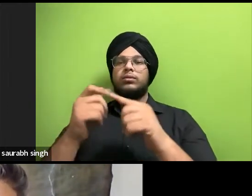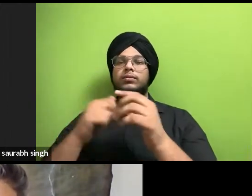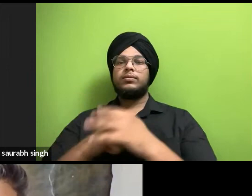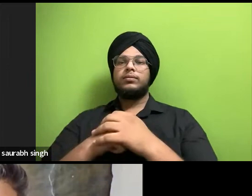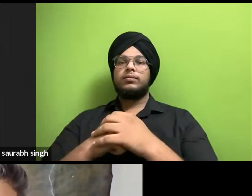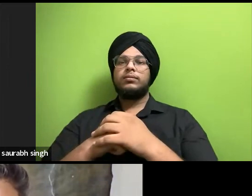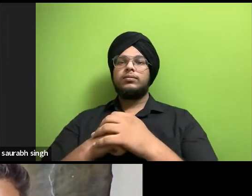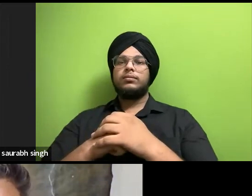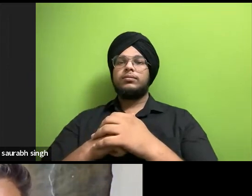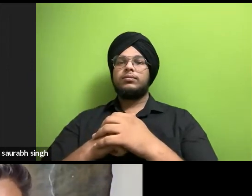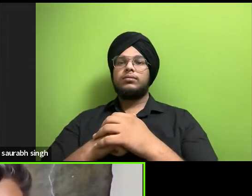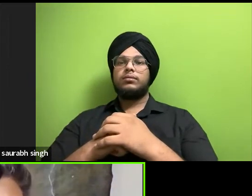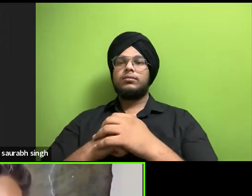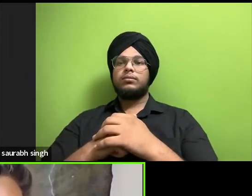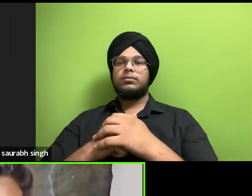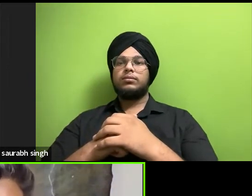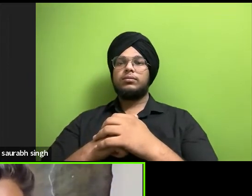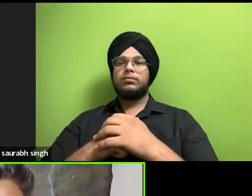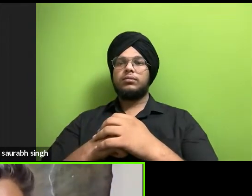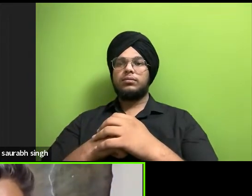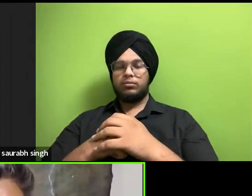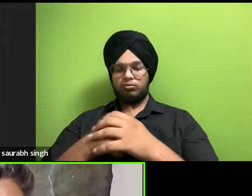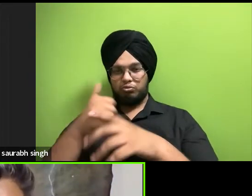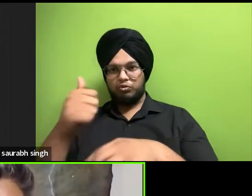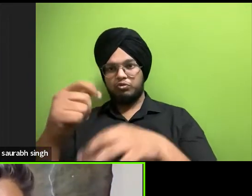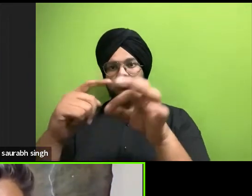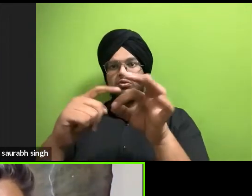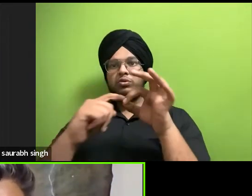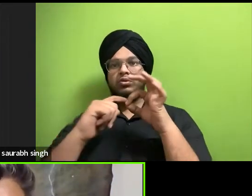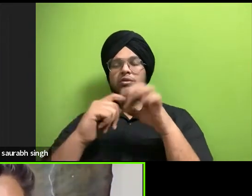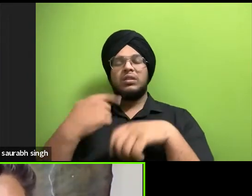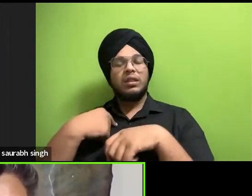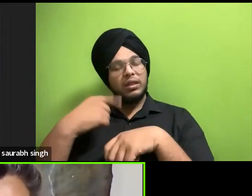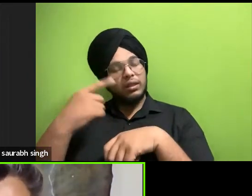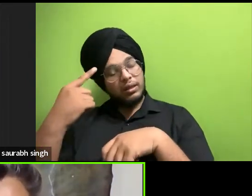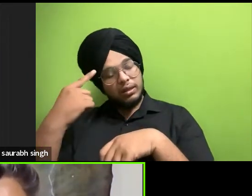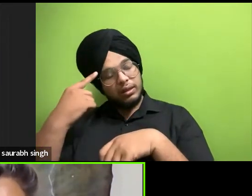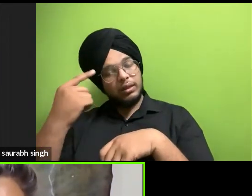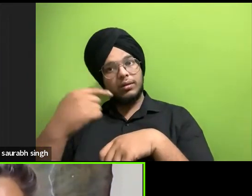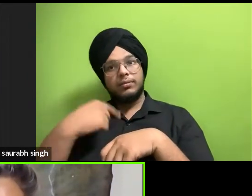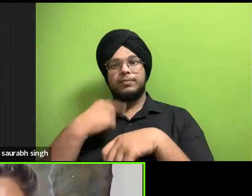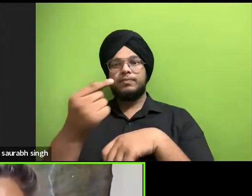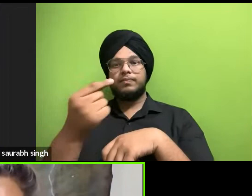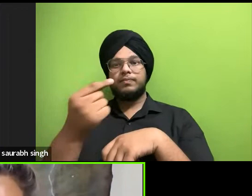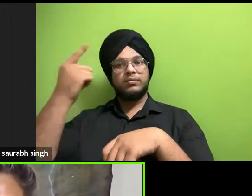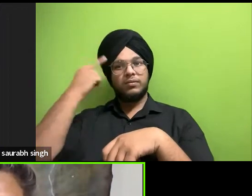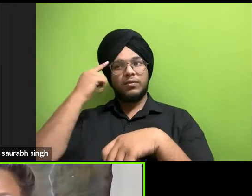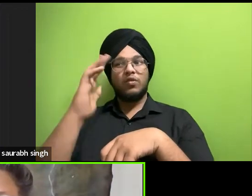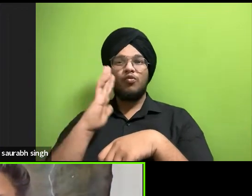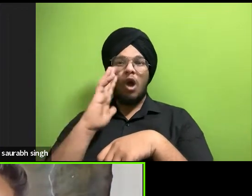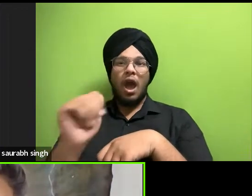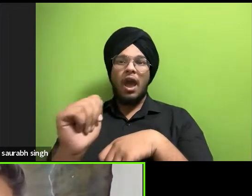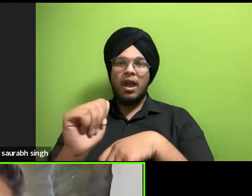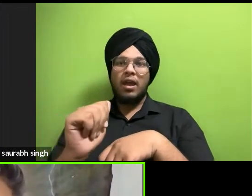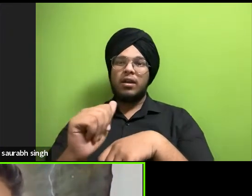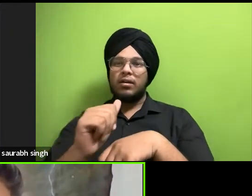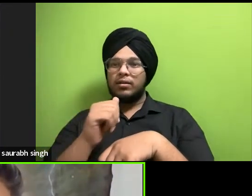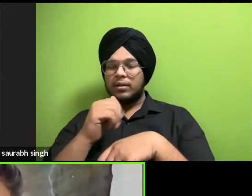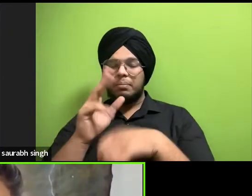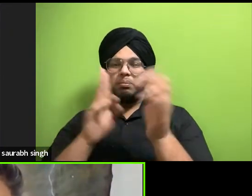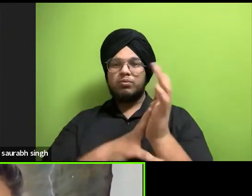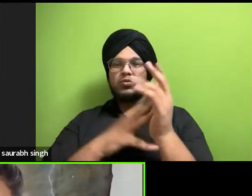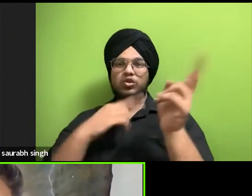city? It's a really good question. I often think, why didn't a museum like